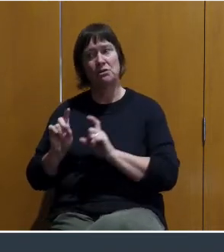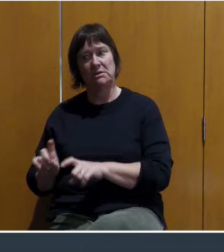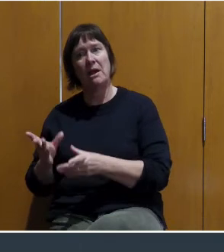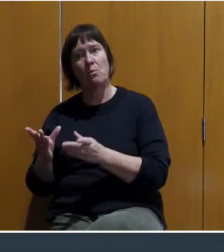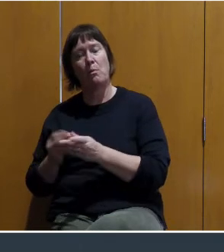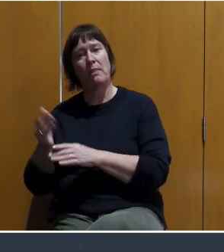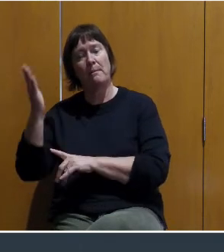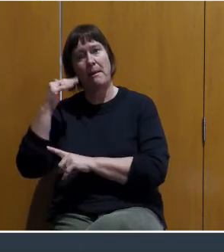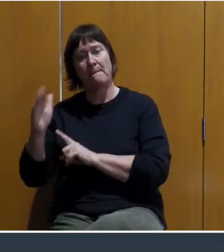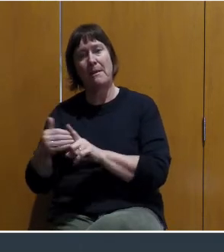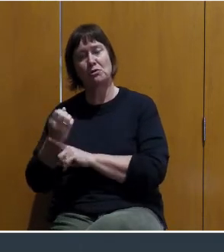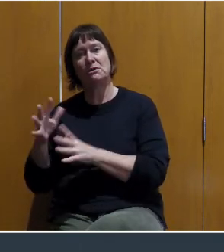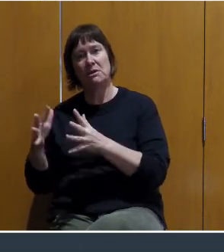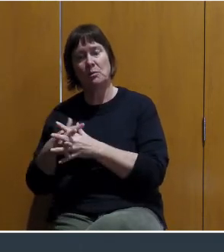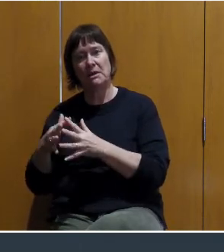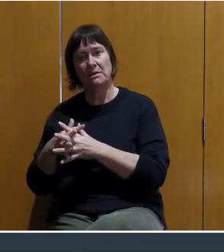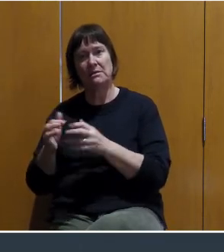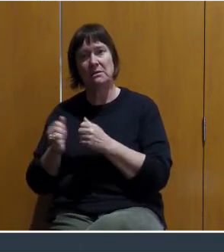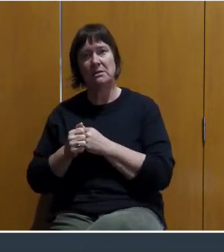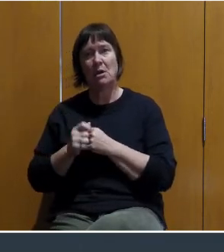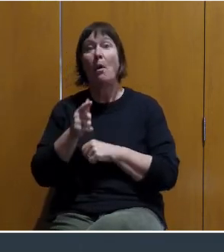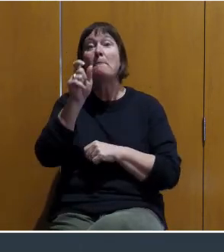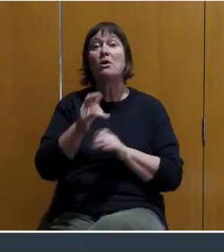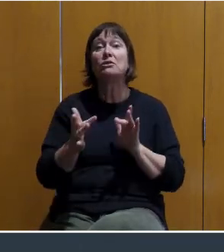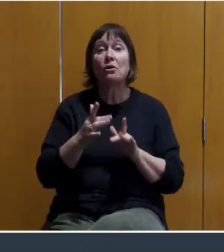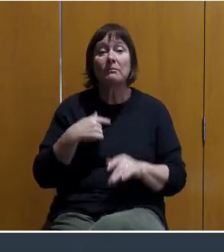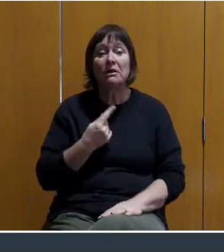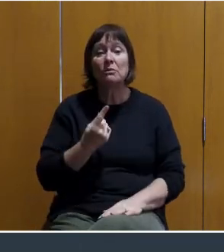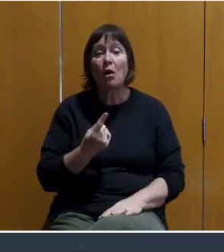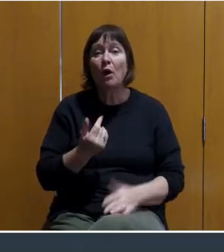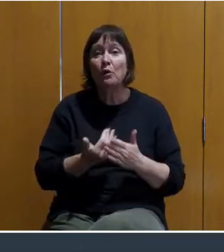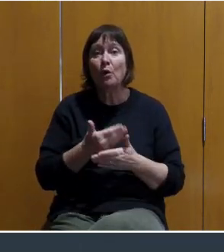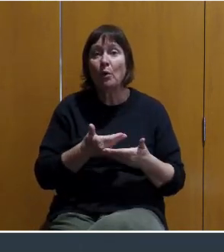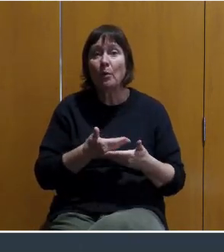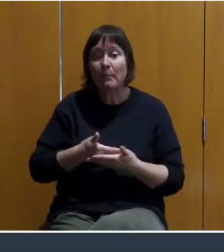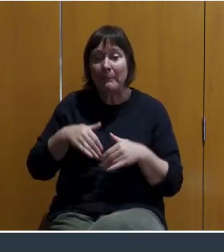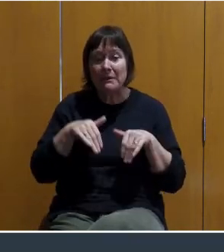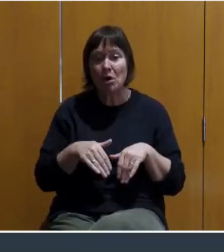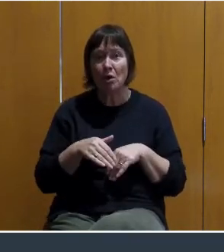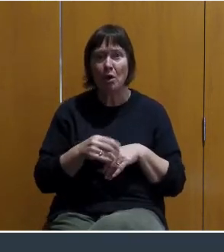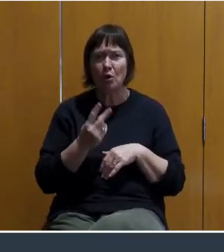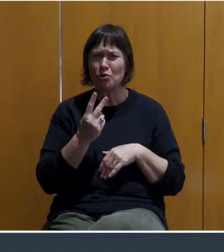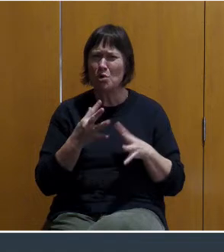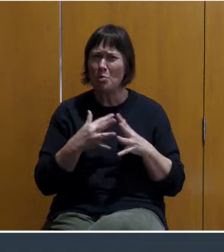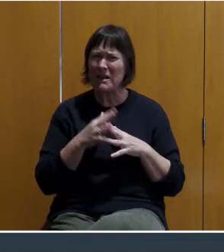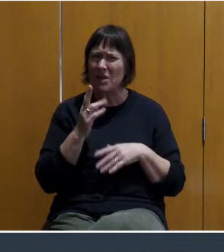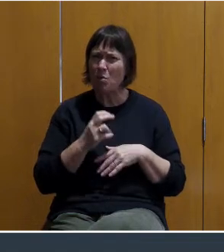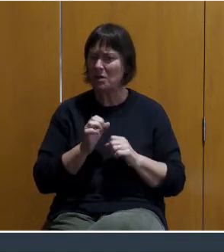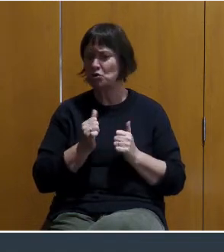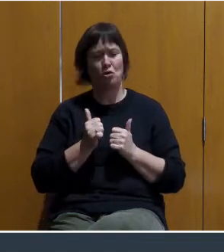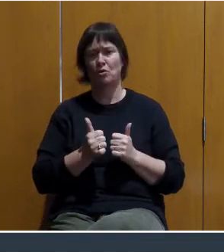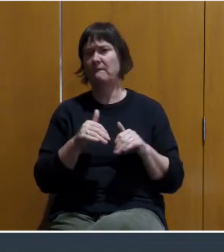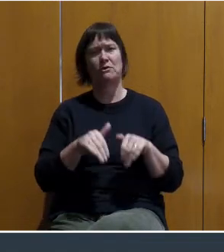just this week contact me. She's had her puppy since it was 2 weeks old. It just creates problems for the